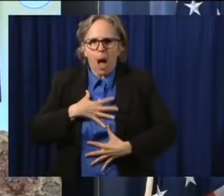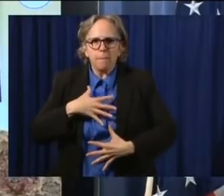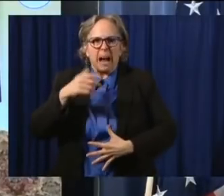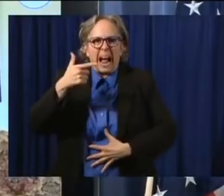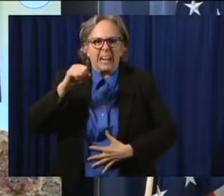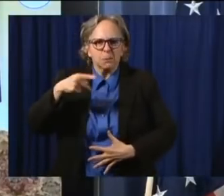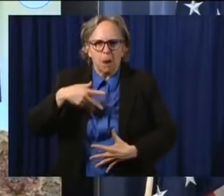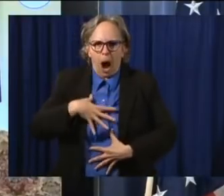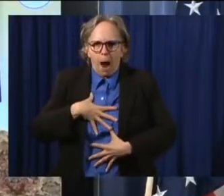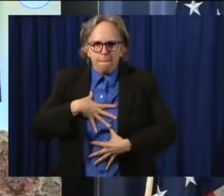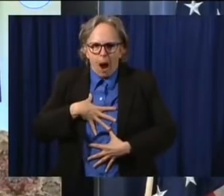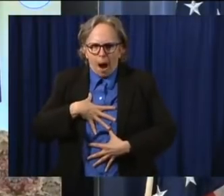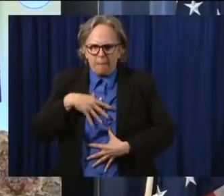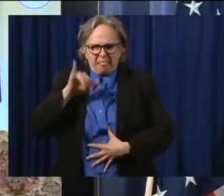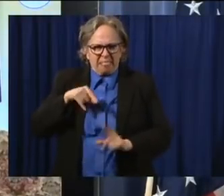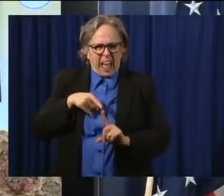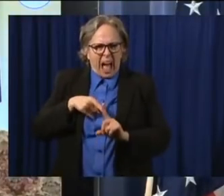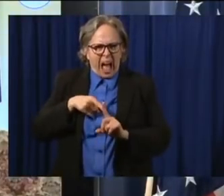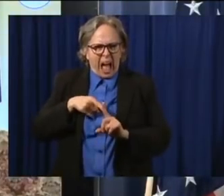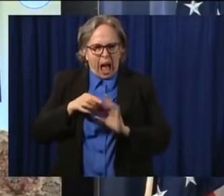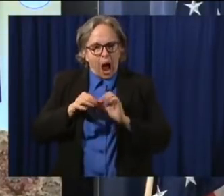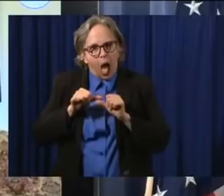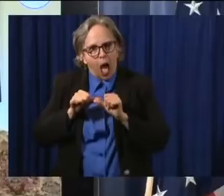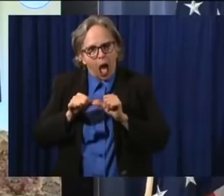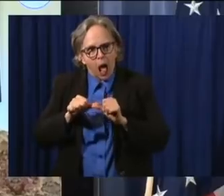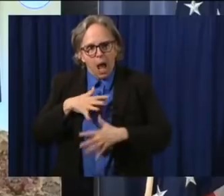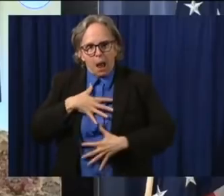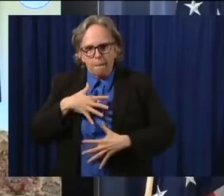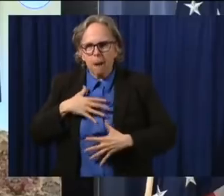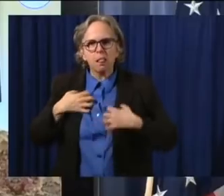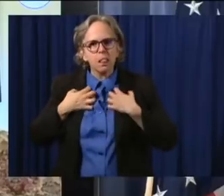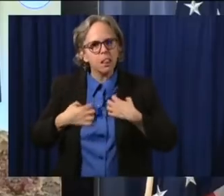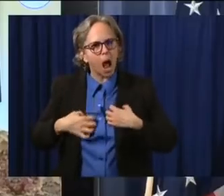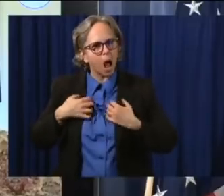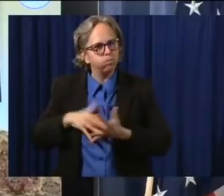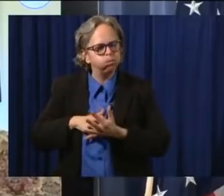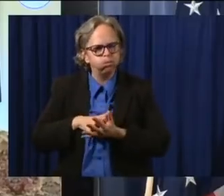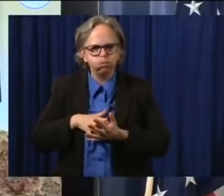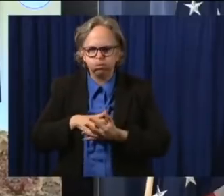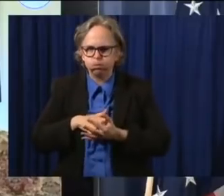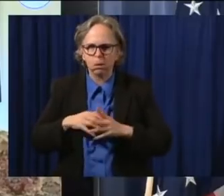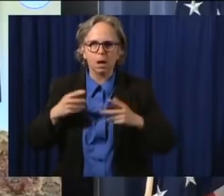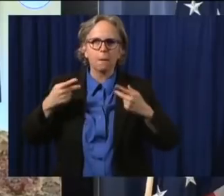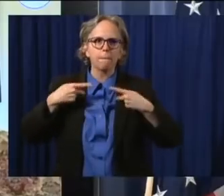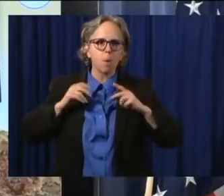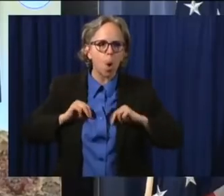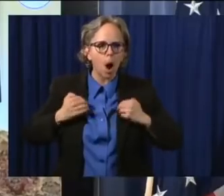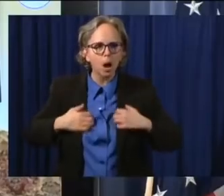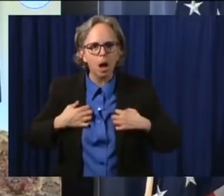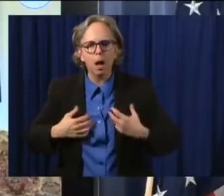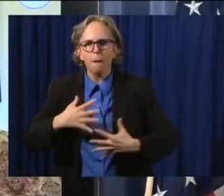residually is my lungs and the pneumonia and the subsequent